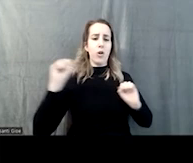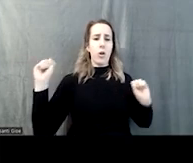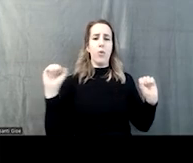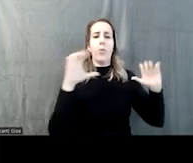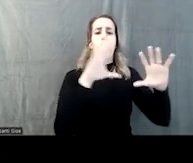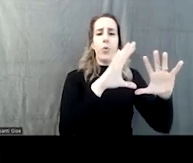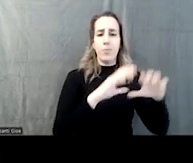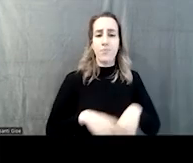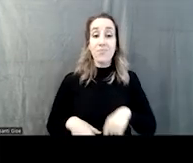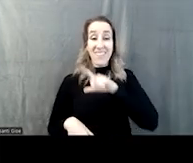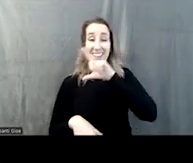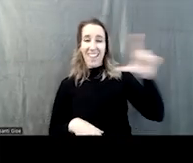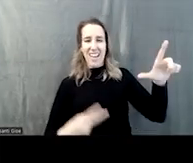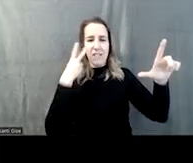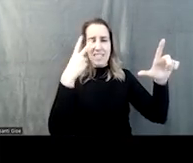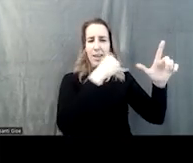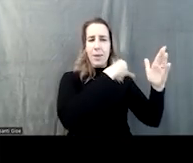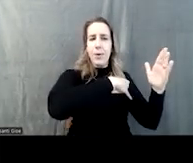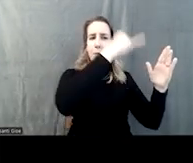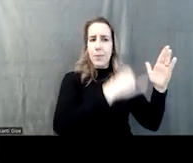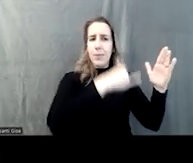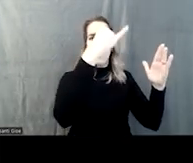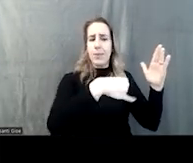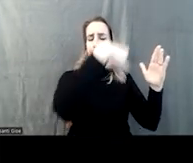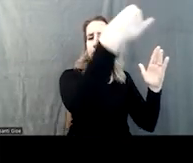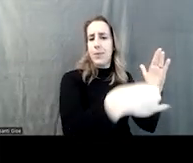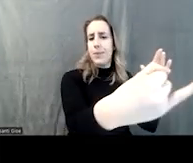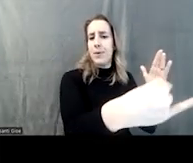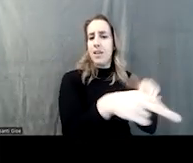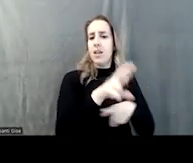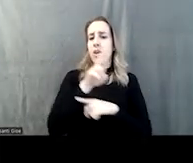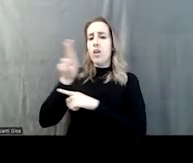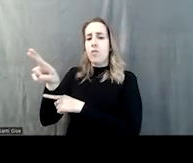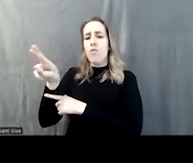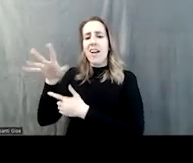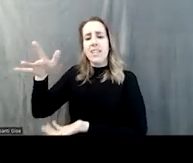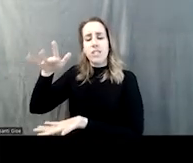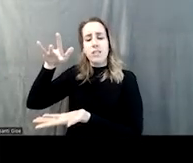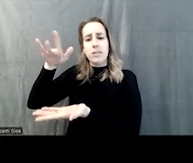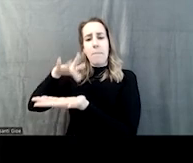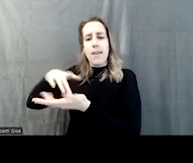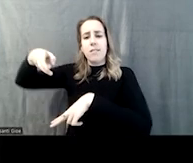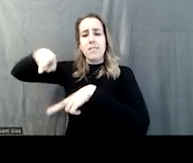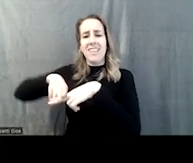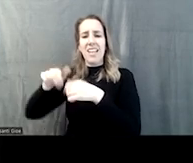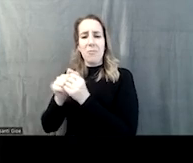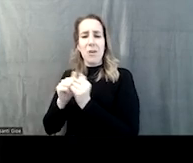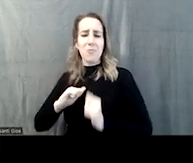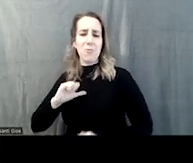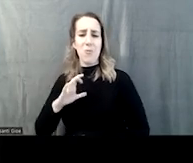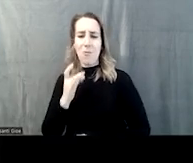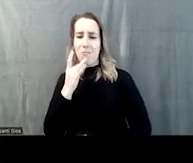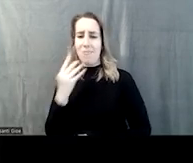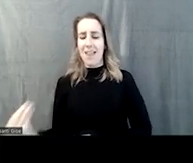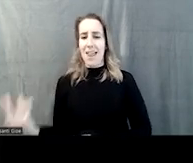squiggly lines on the fabric. And in the right, she's sitting down next to kind of a cool looking lamp. And there's